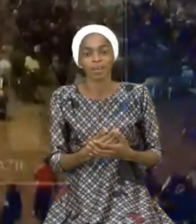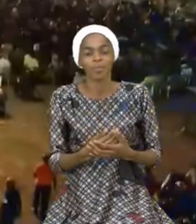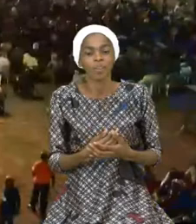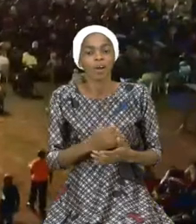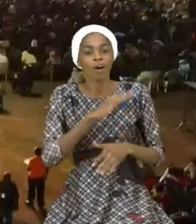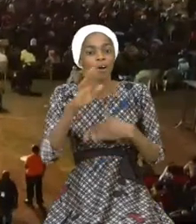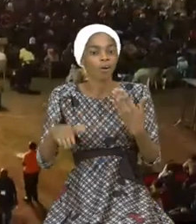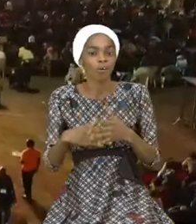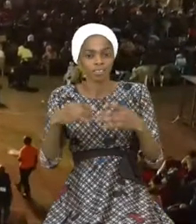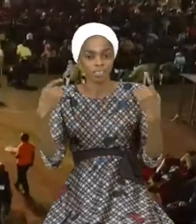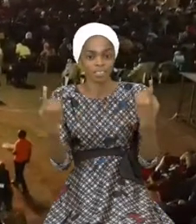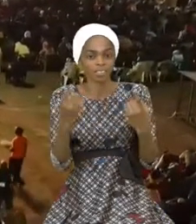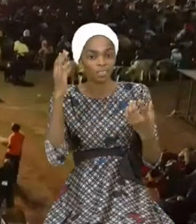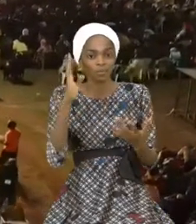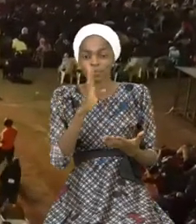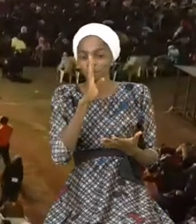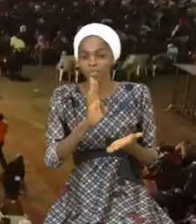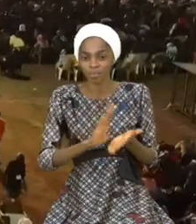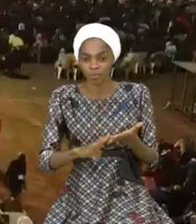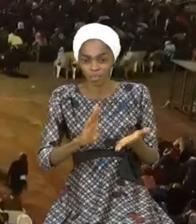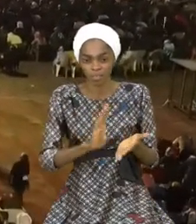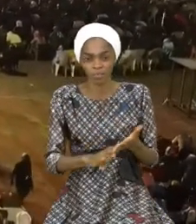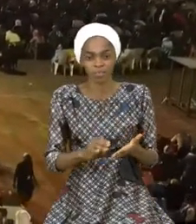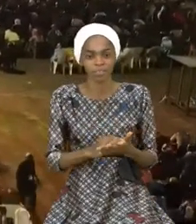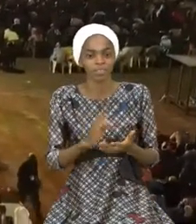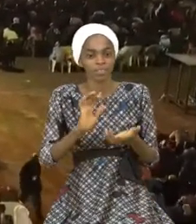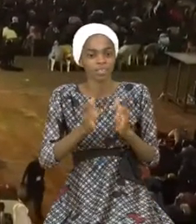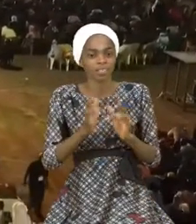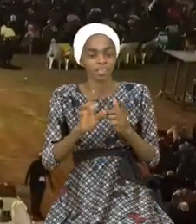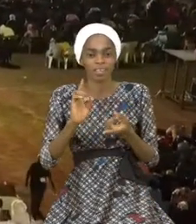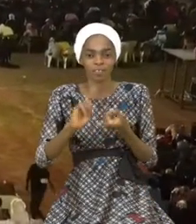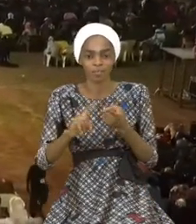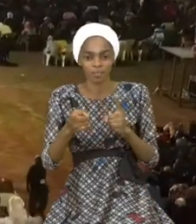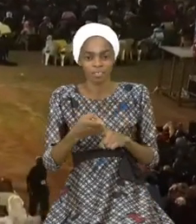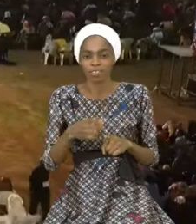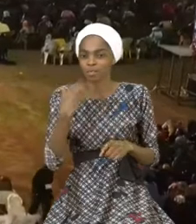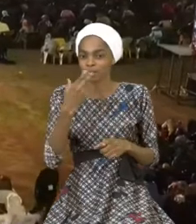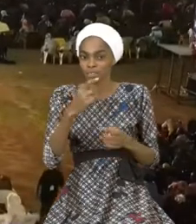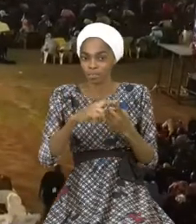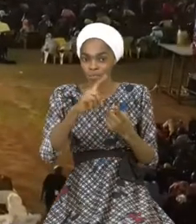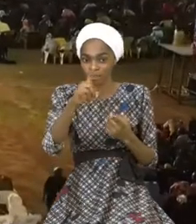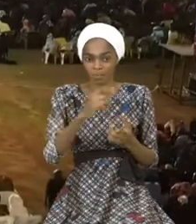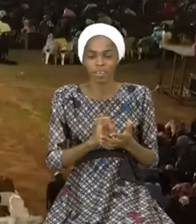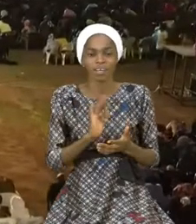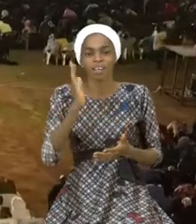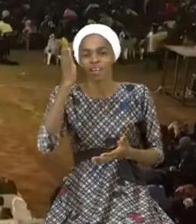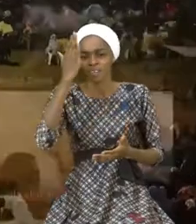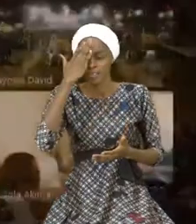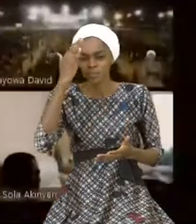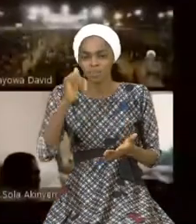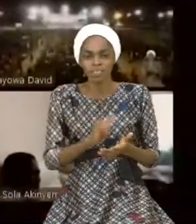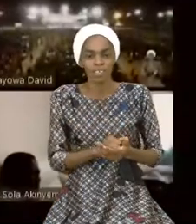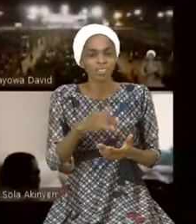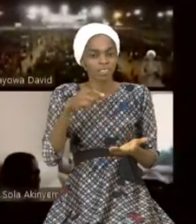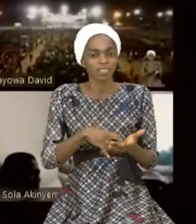be forgiven. Online friend, you know I'm talking to you, and you know that this is your